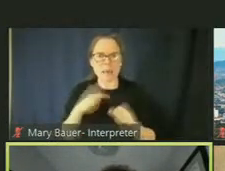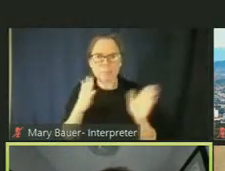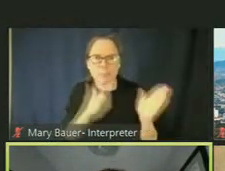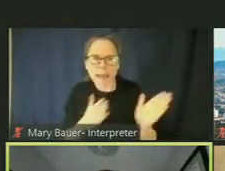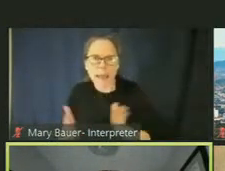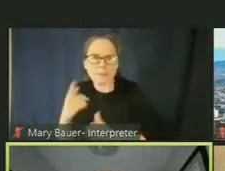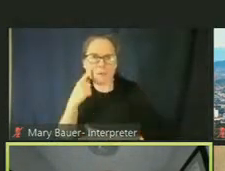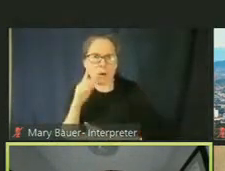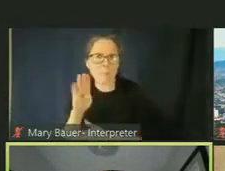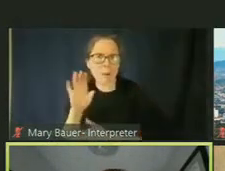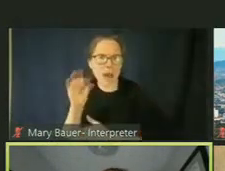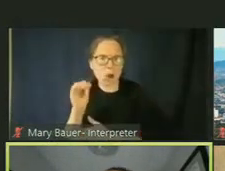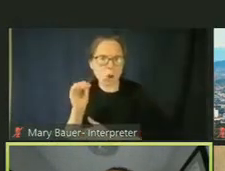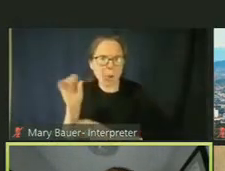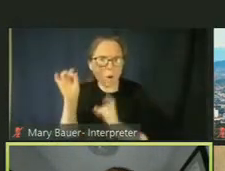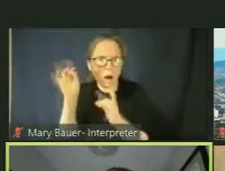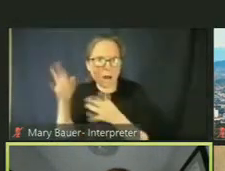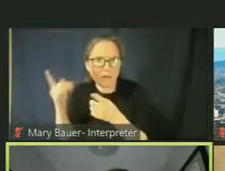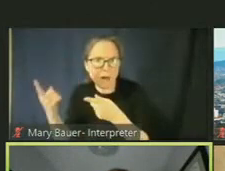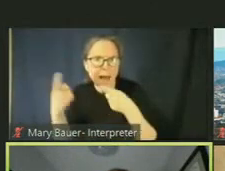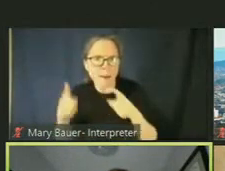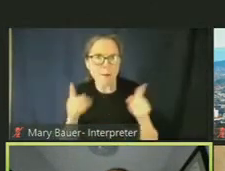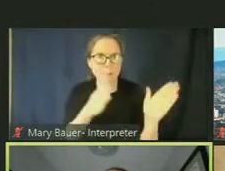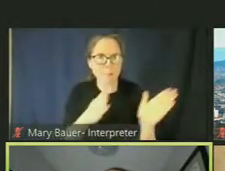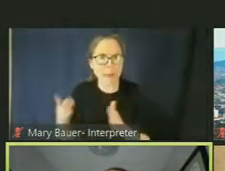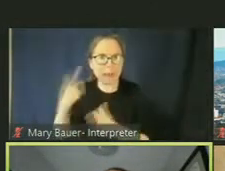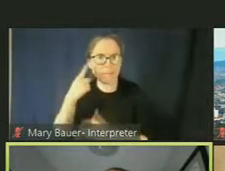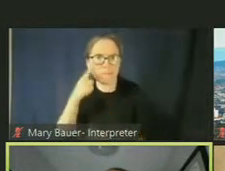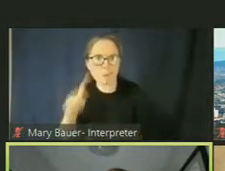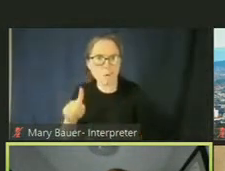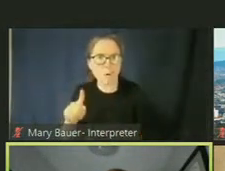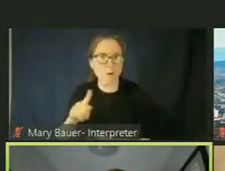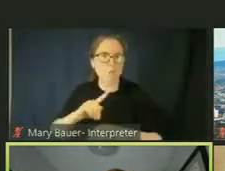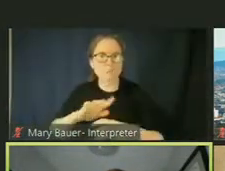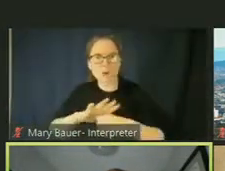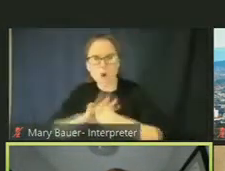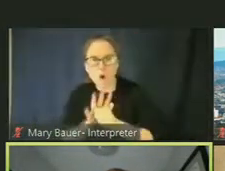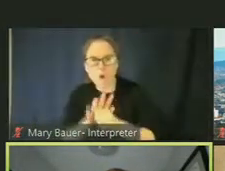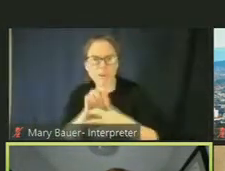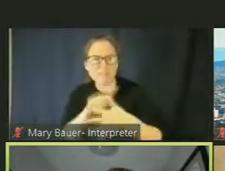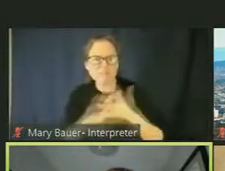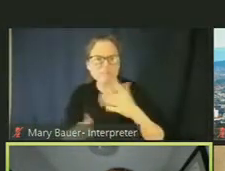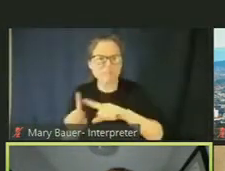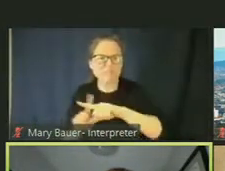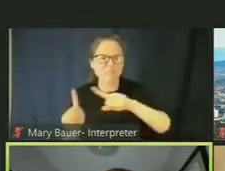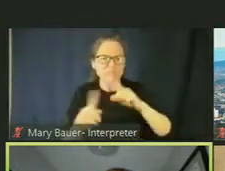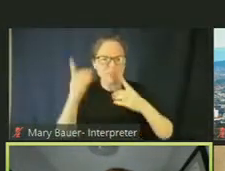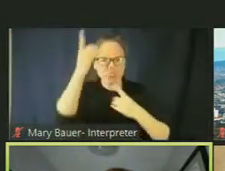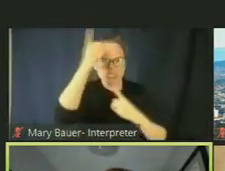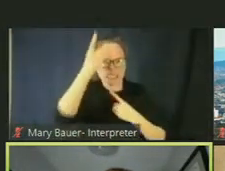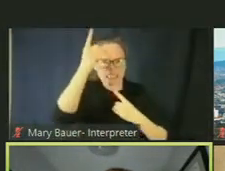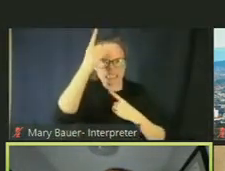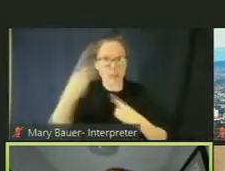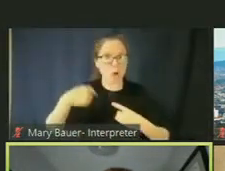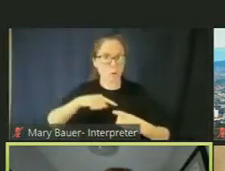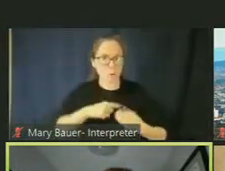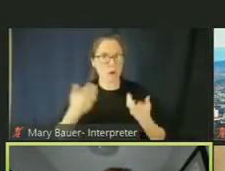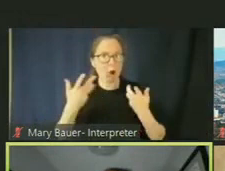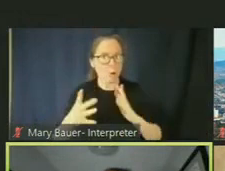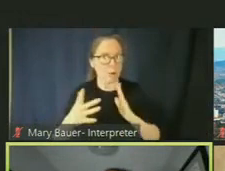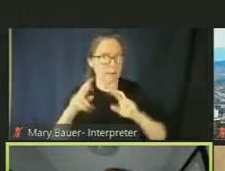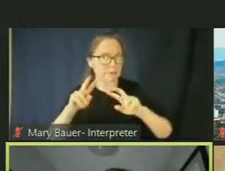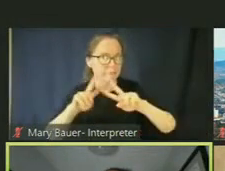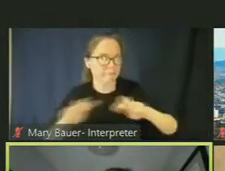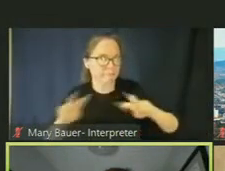like pandemics prior to COVID-19. We had been studying the different technologies in